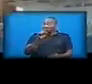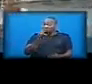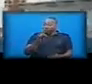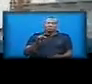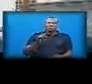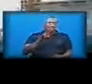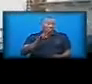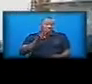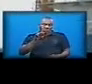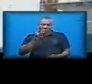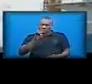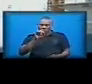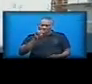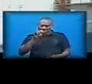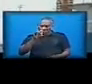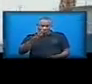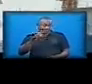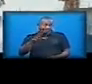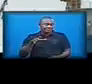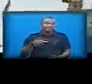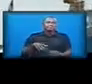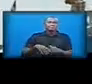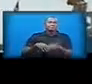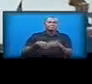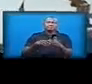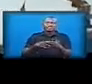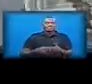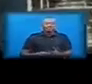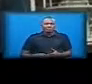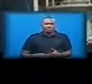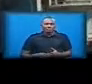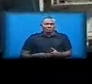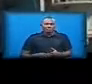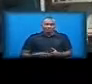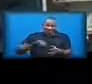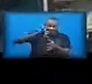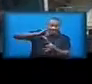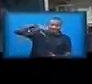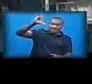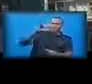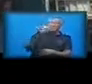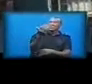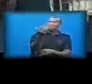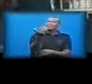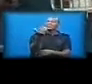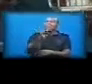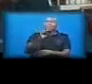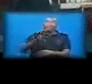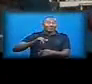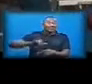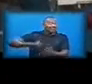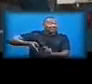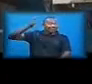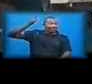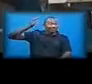knots and a crane capacity of 5.9 tons at 15 meters high. It will supply fuel to the oil